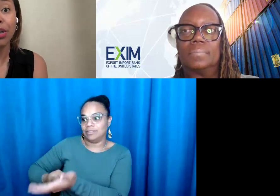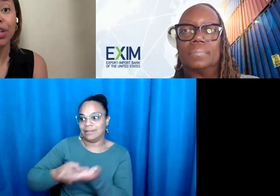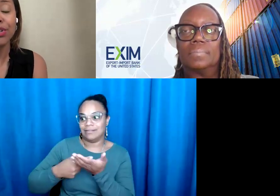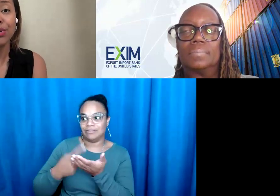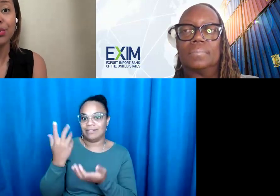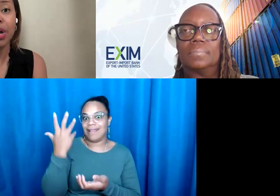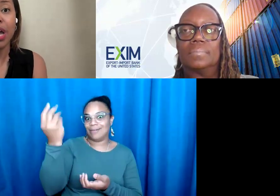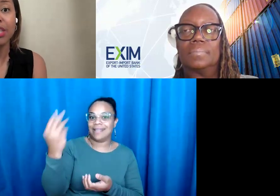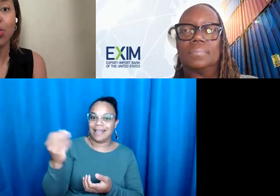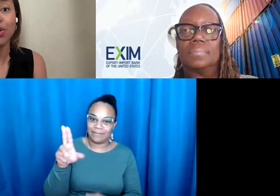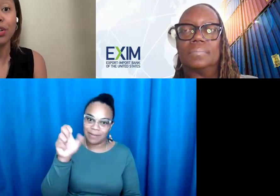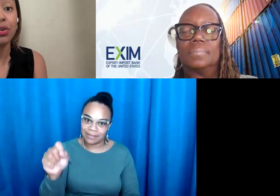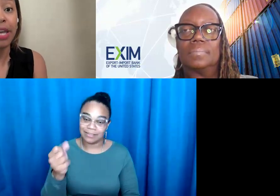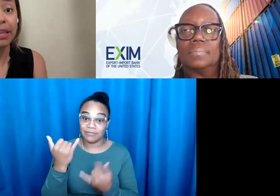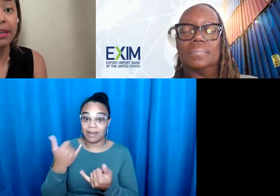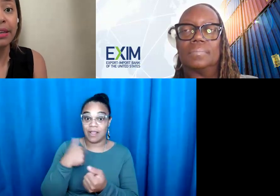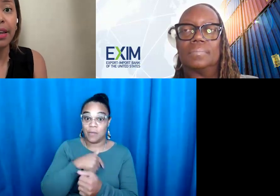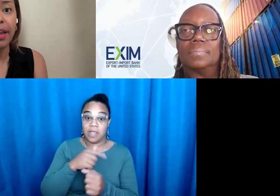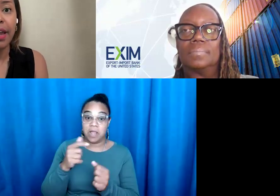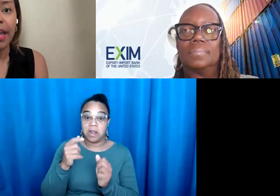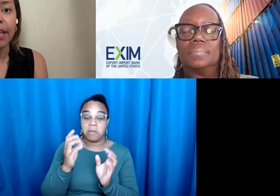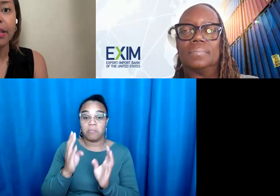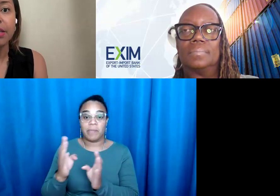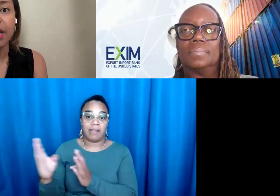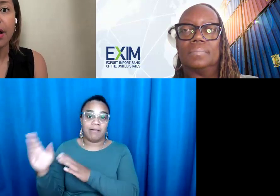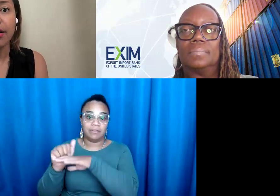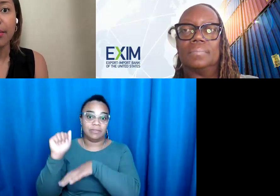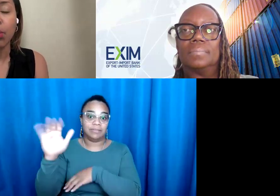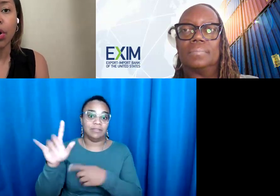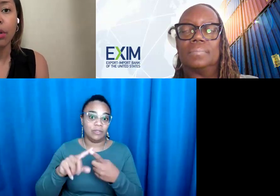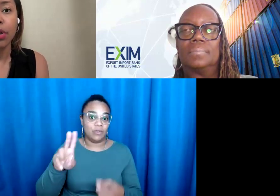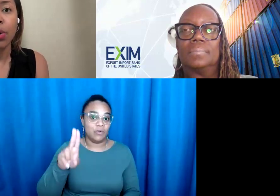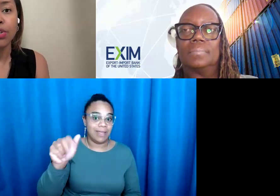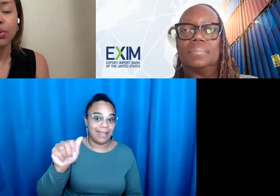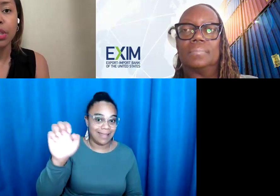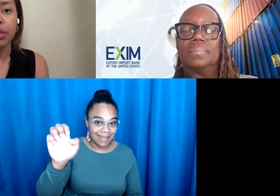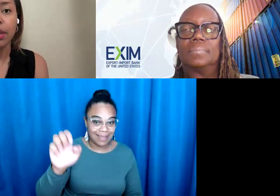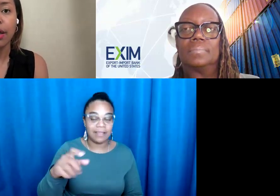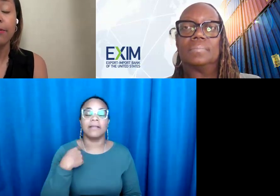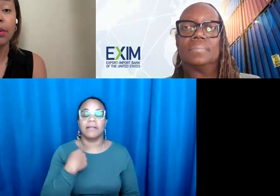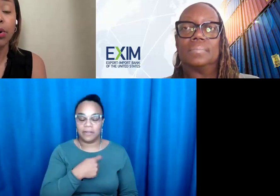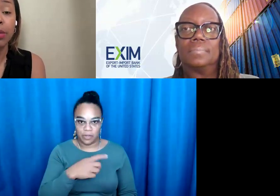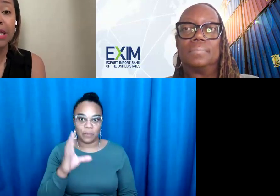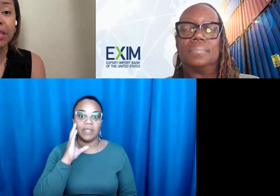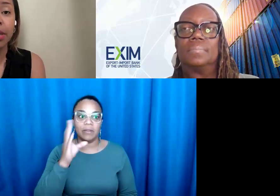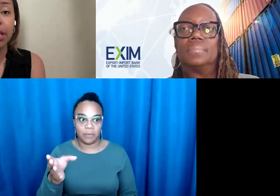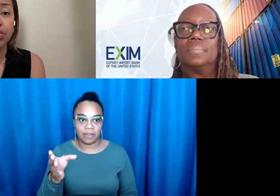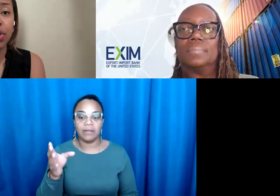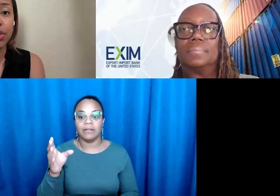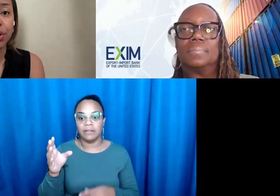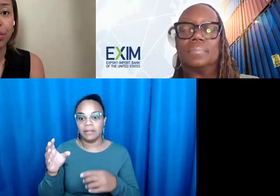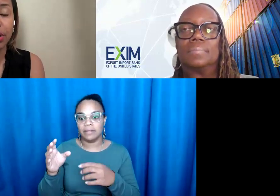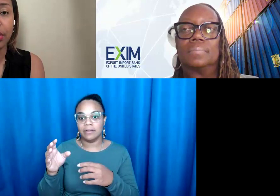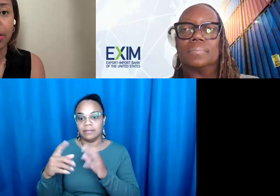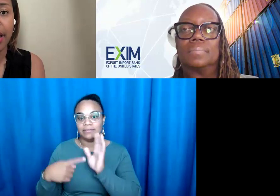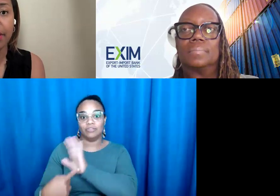externally. So right now we're looking to export to the UAE, and we're going to be going to we're going to be